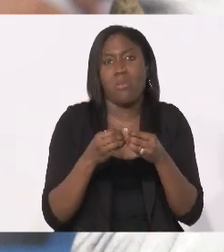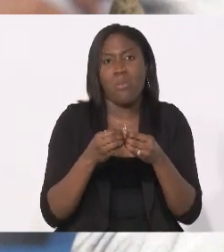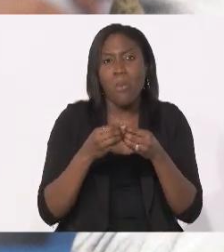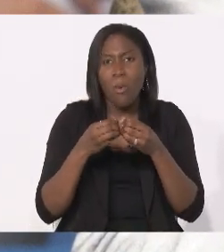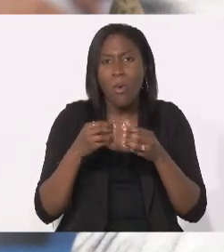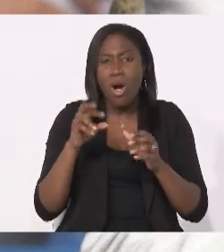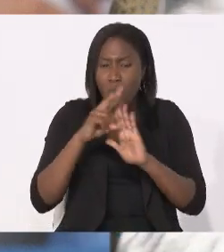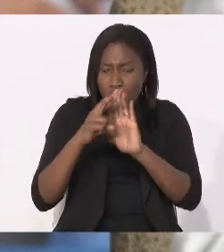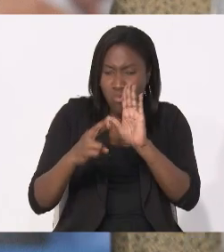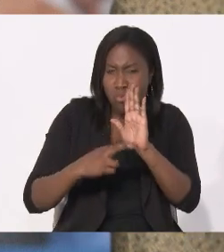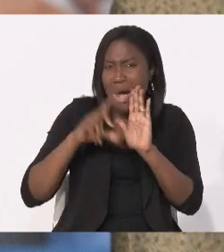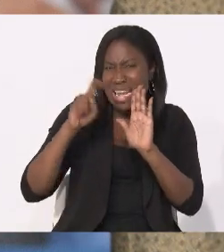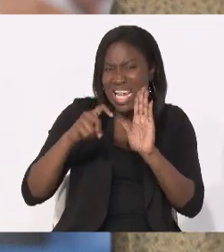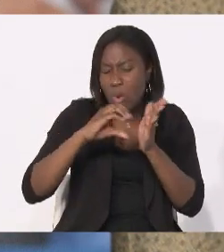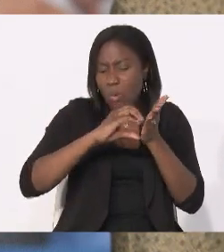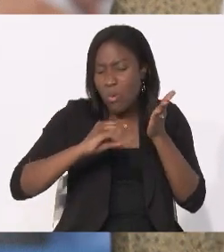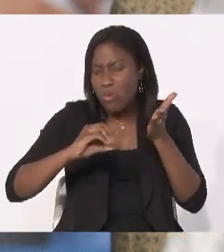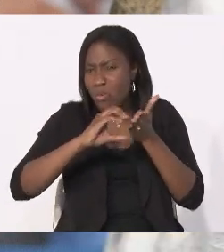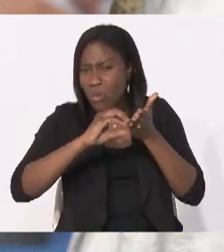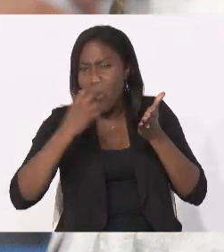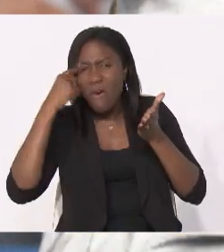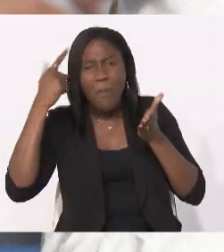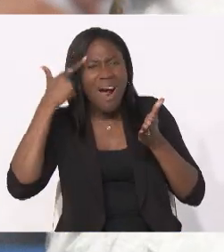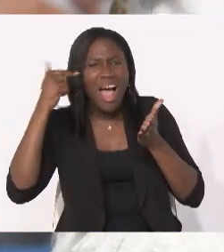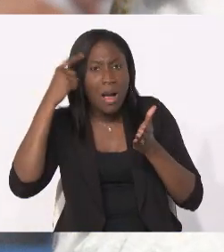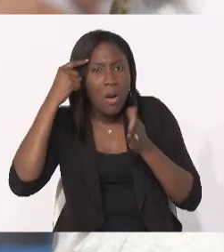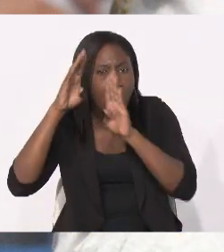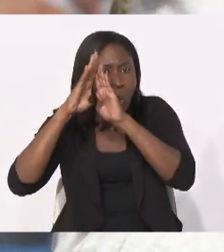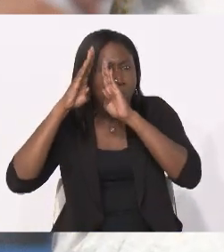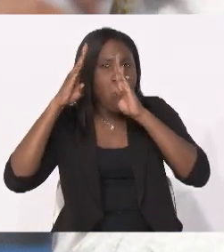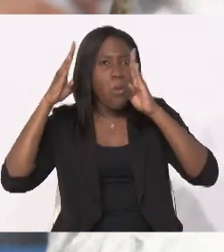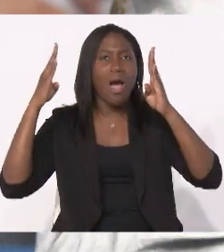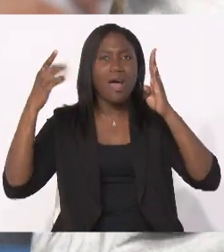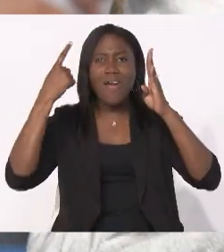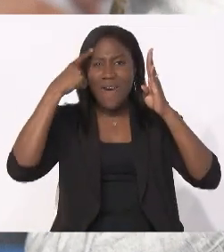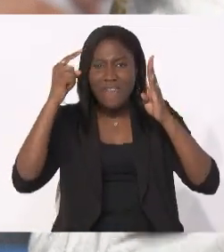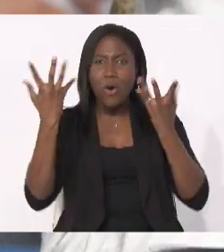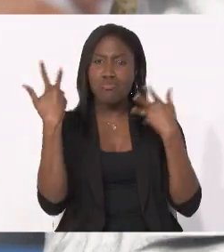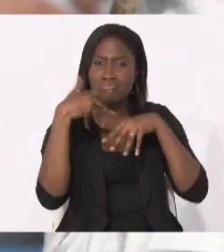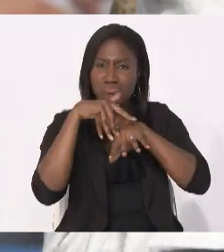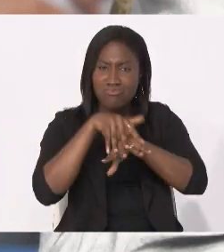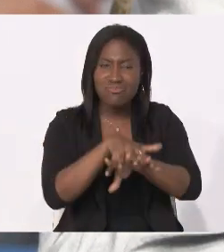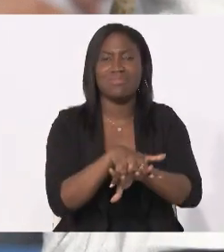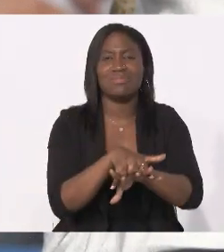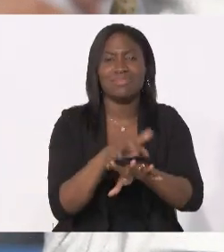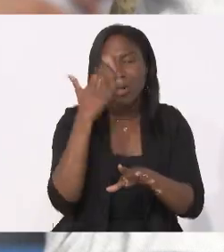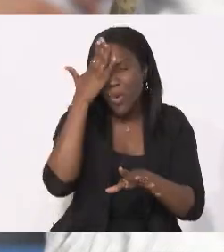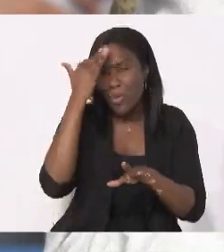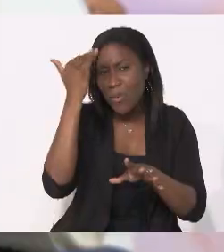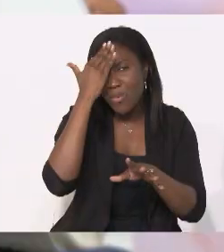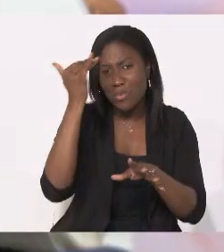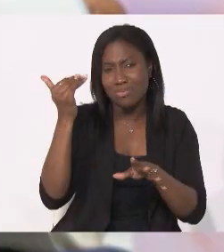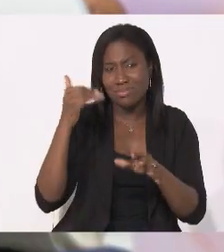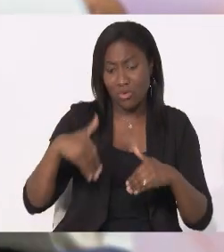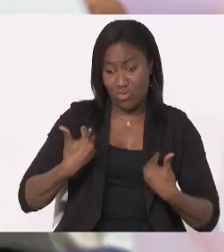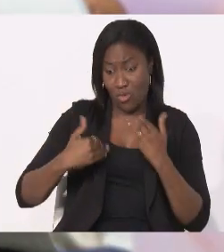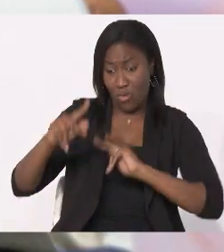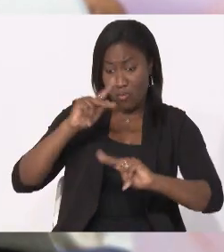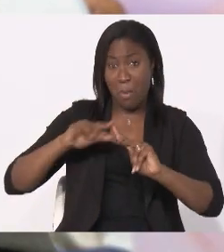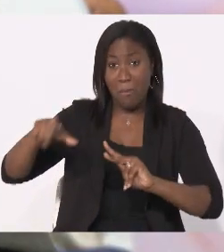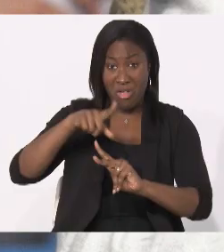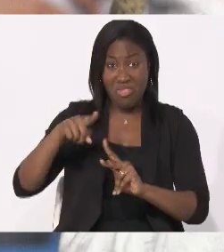the regulator to bring these people into mainstream, because the content that they're making is